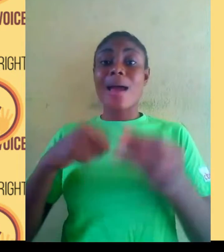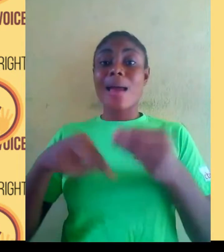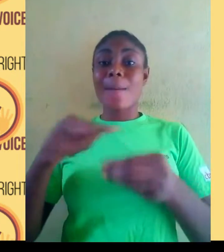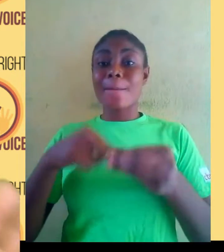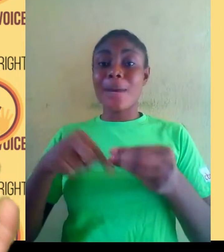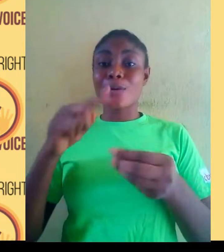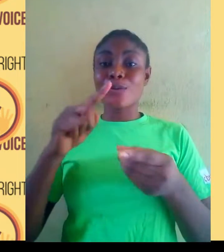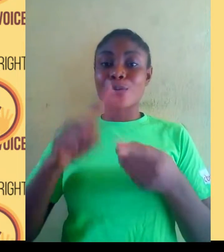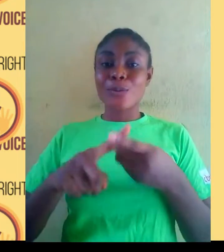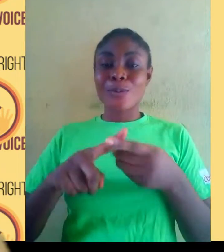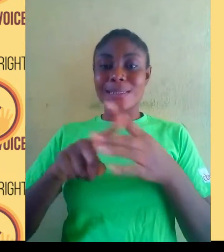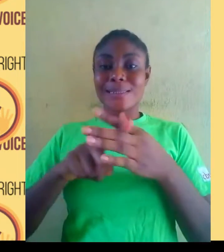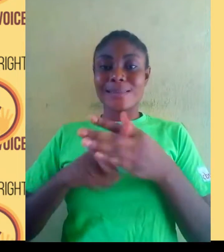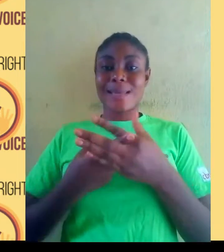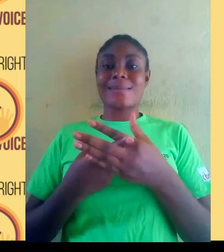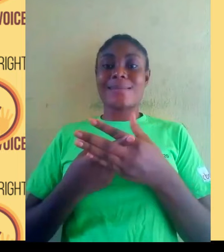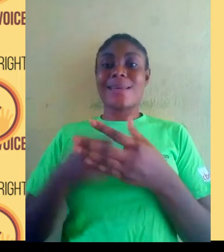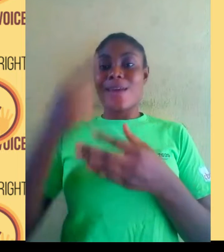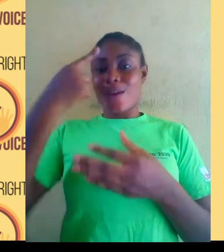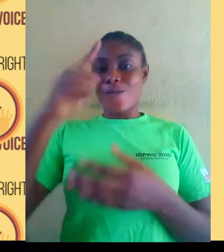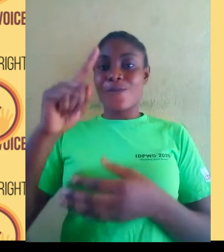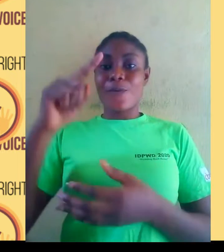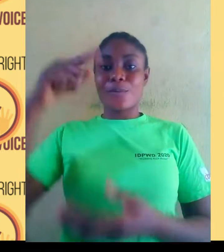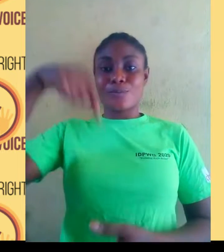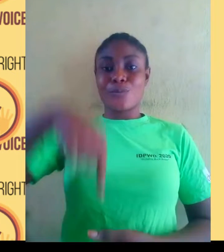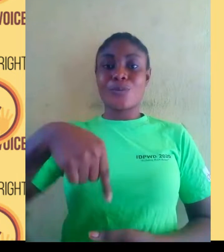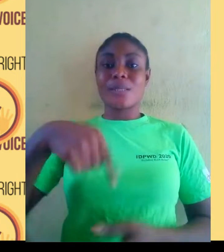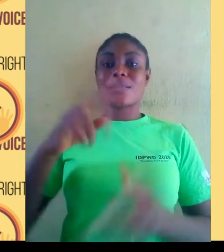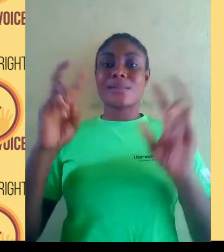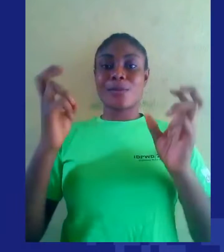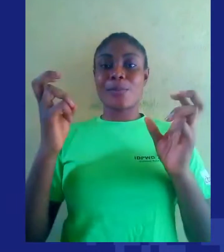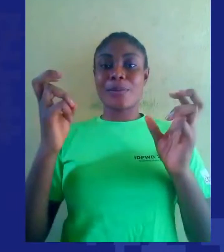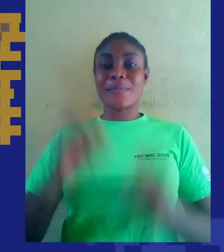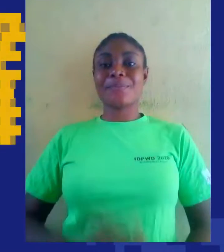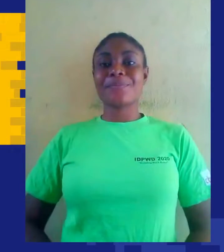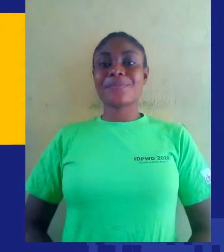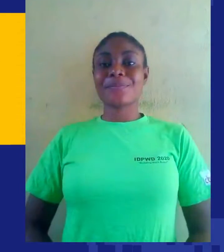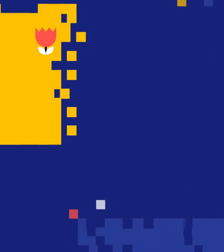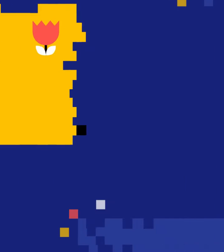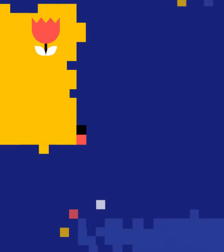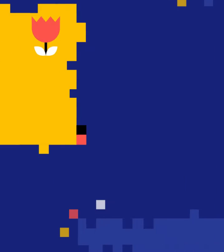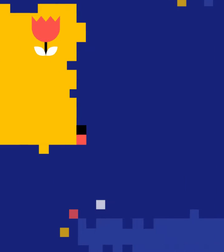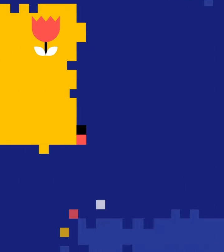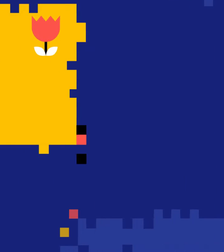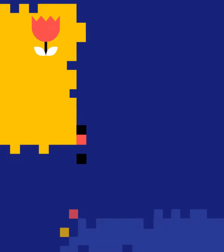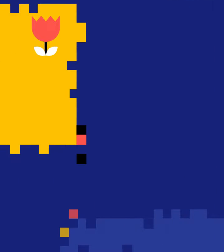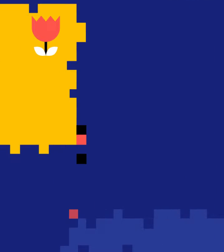about to kick off for today's topic.